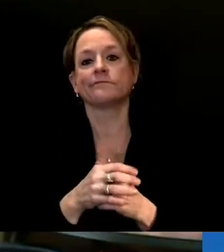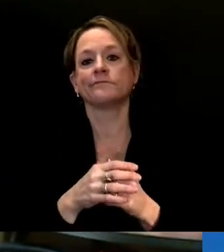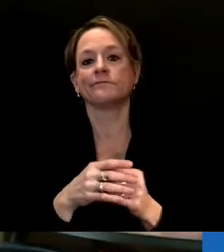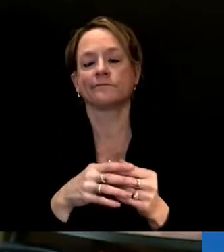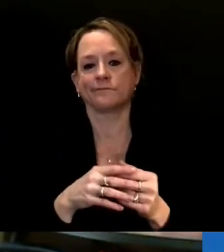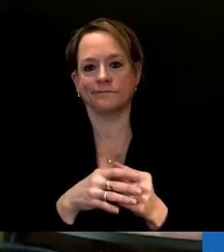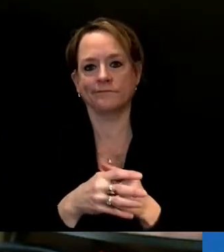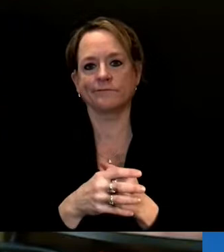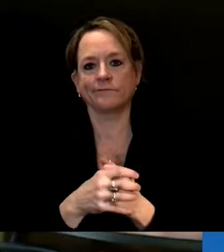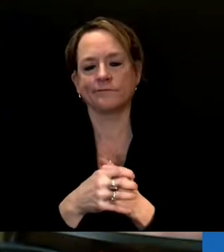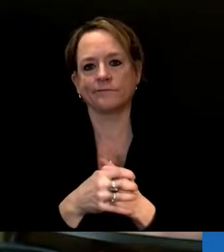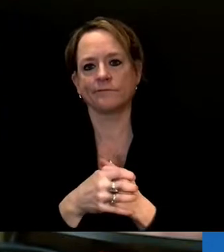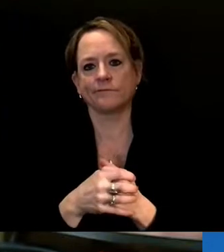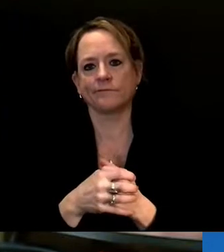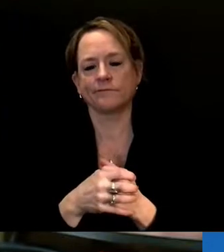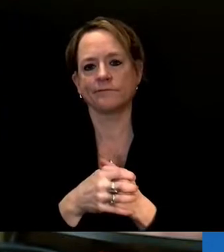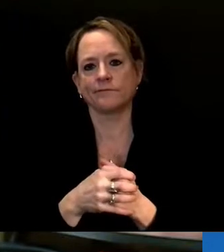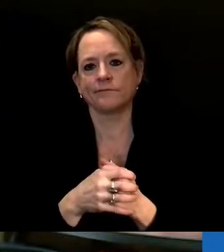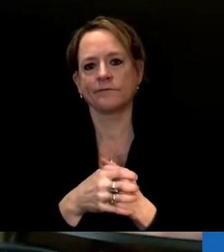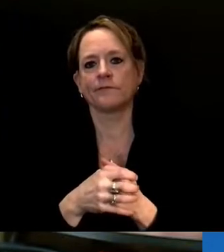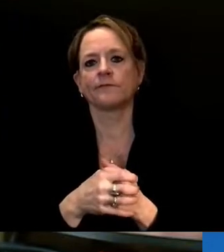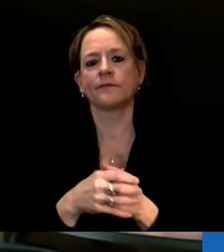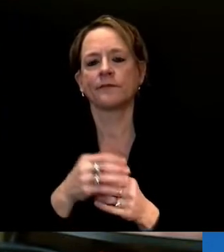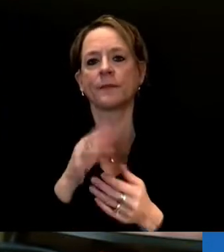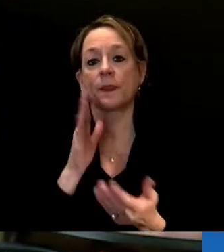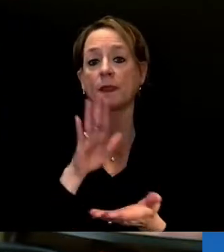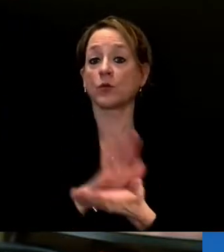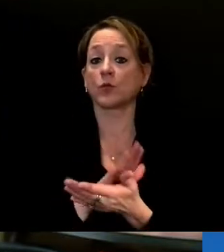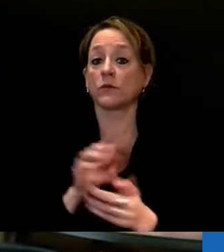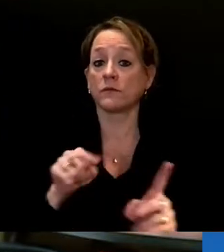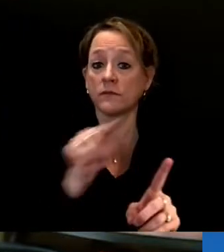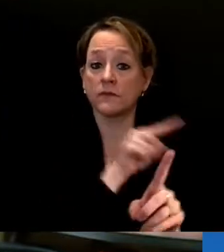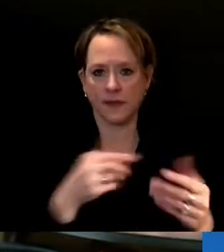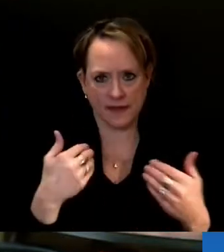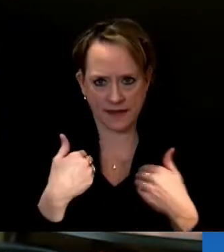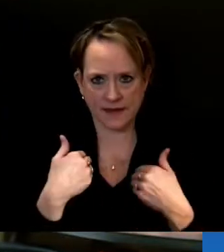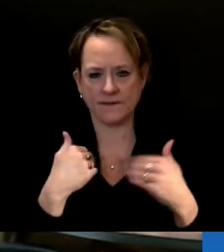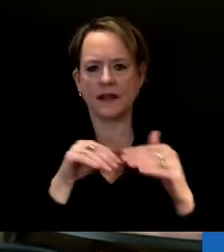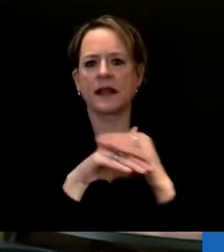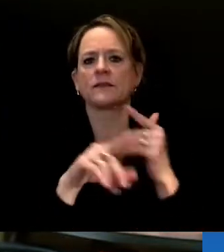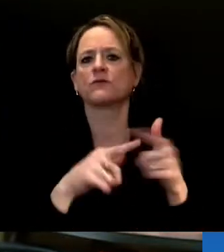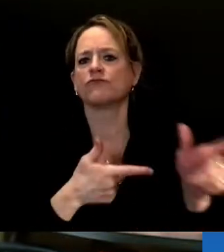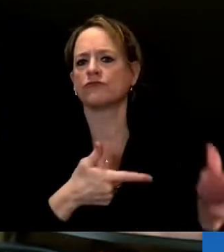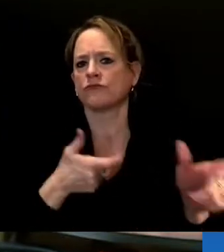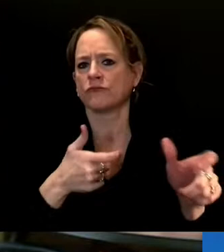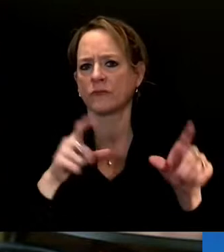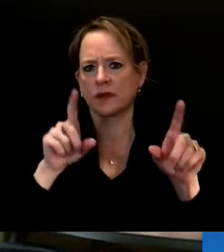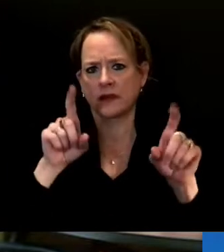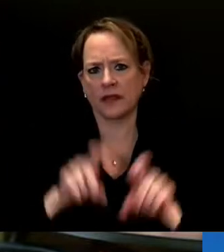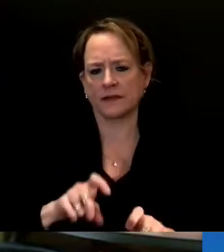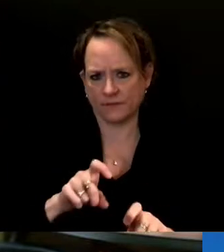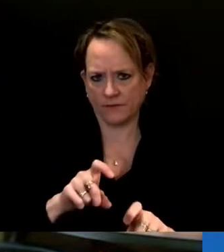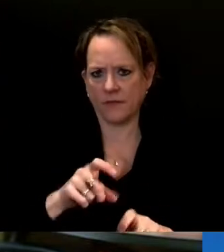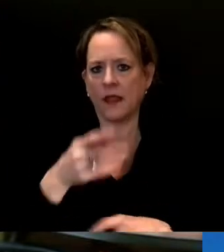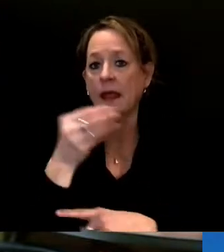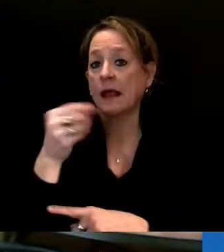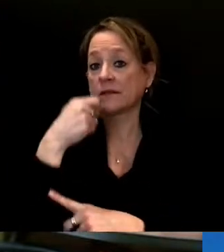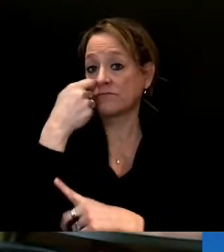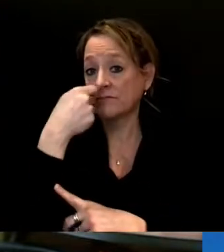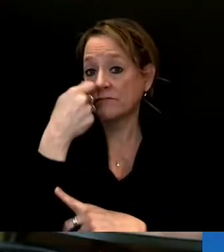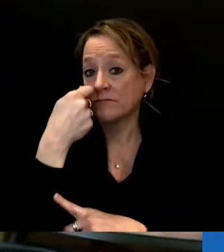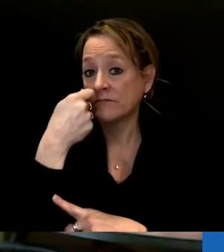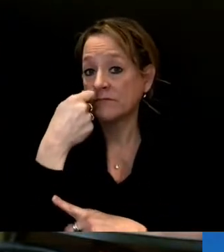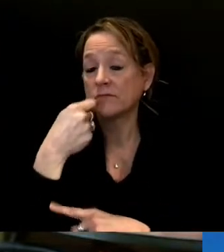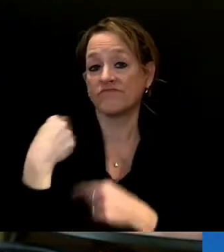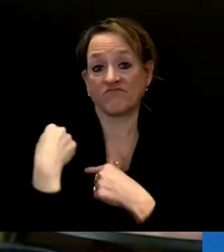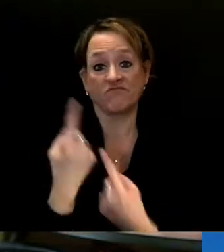testing where it's available. Just in the month of January, we've already conducted over 26,500